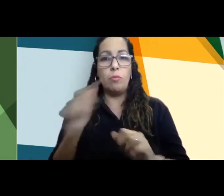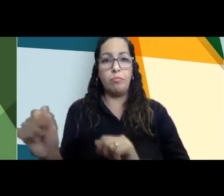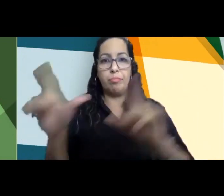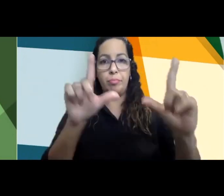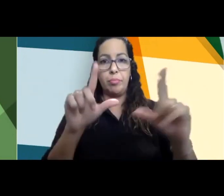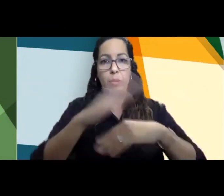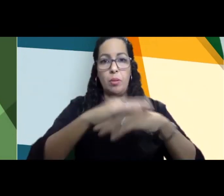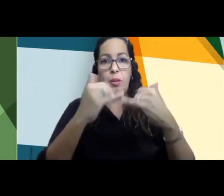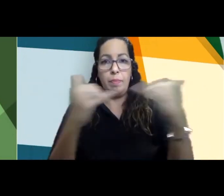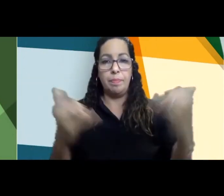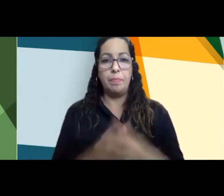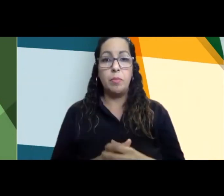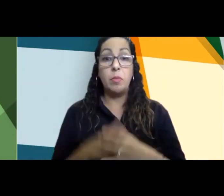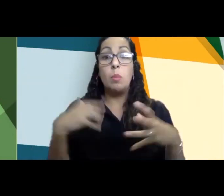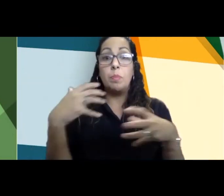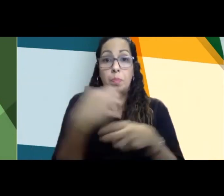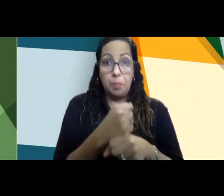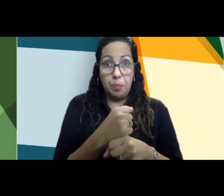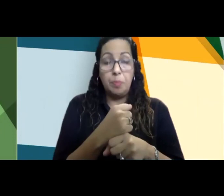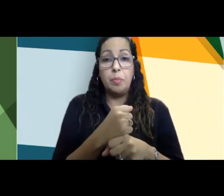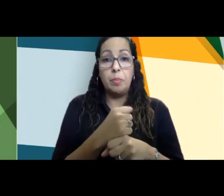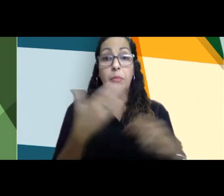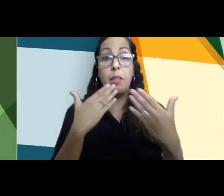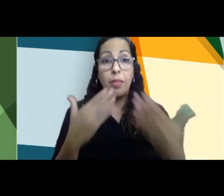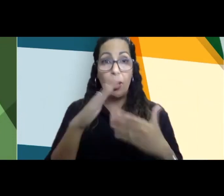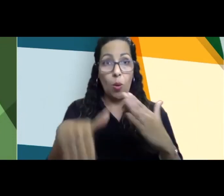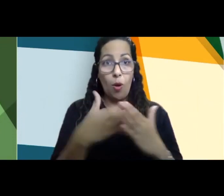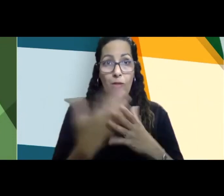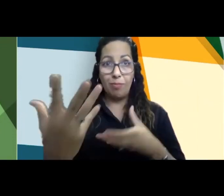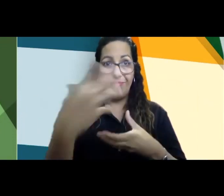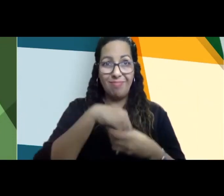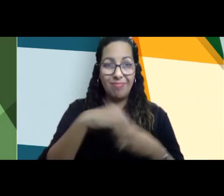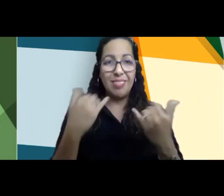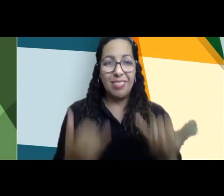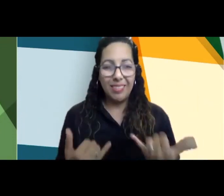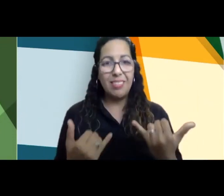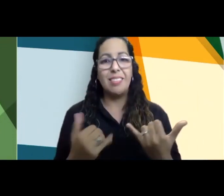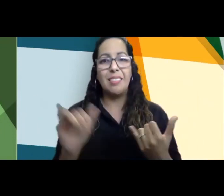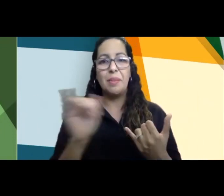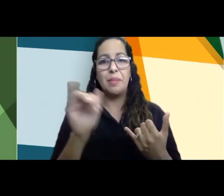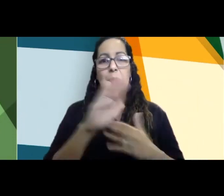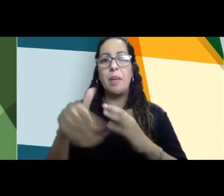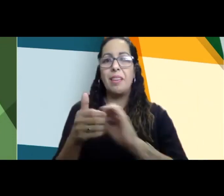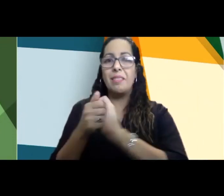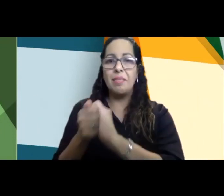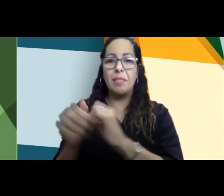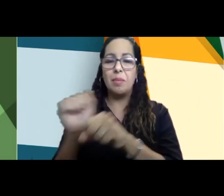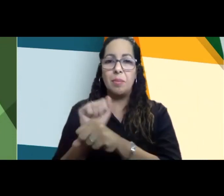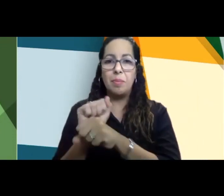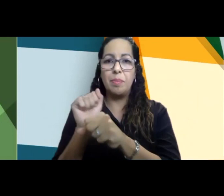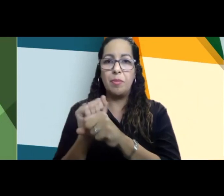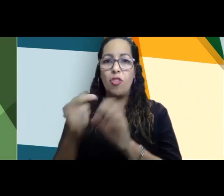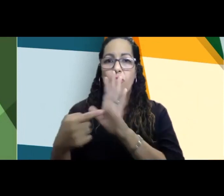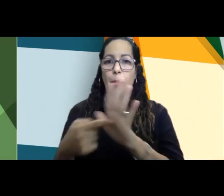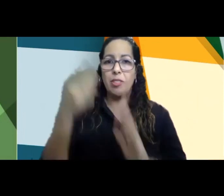And finally, we would like to thank you all for your participation and also to my colleagues for their presentation